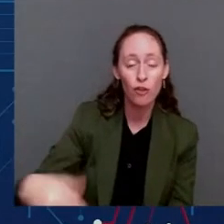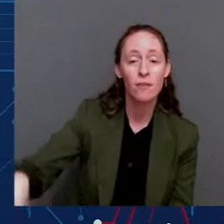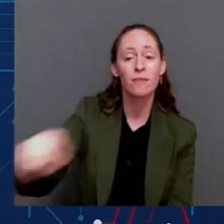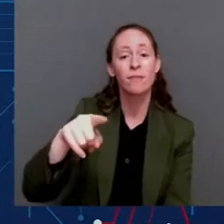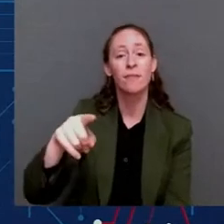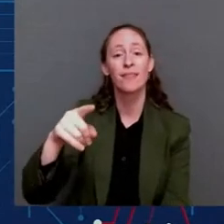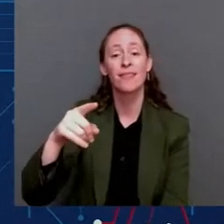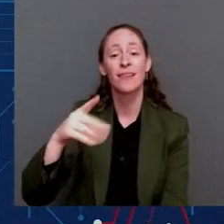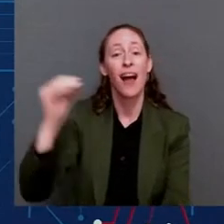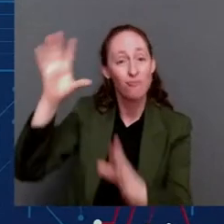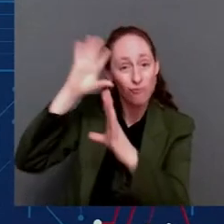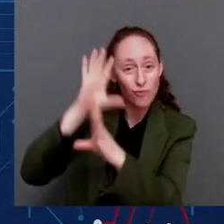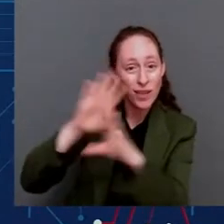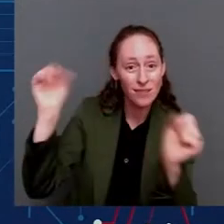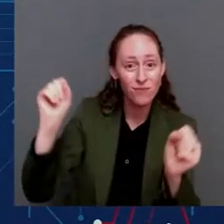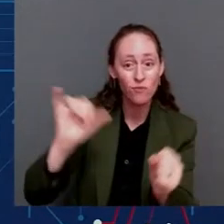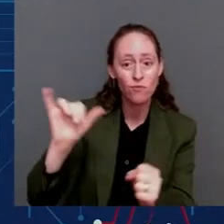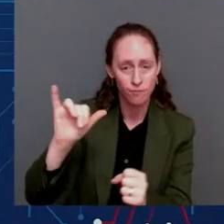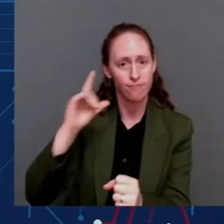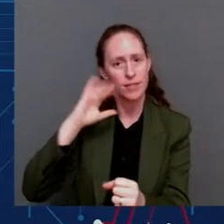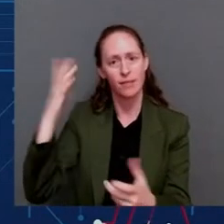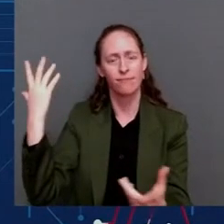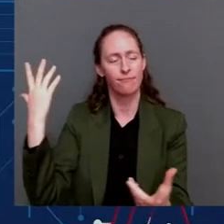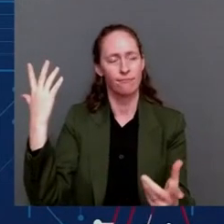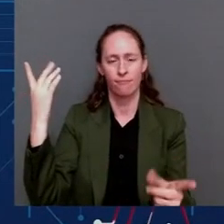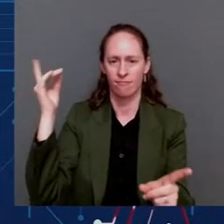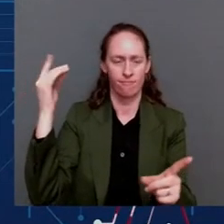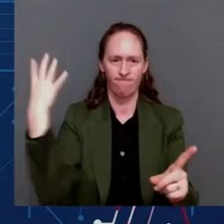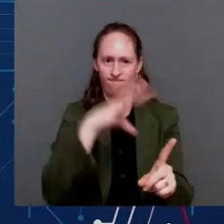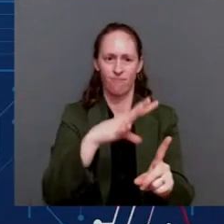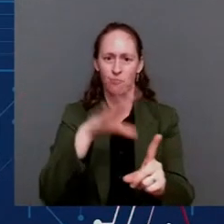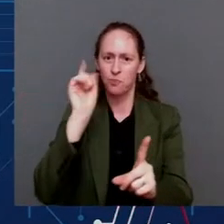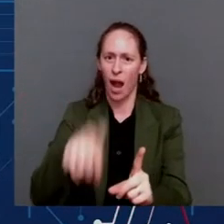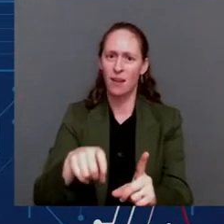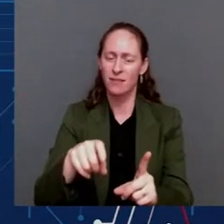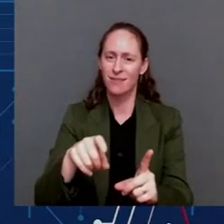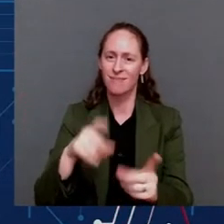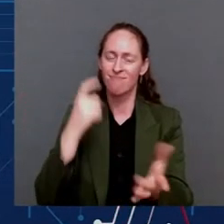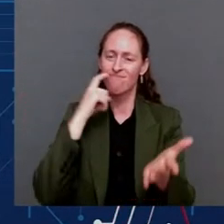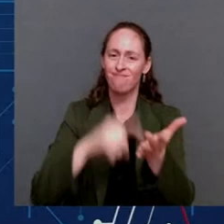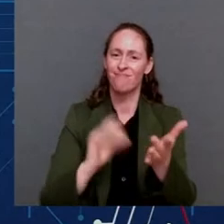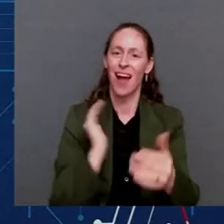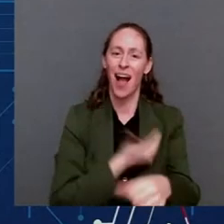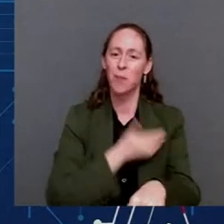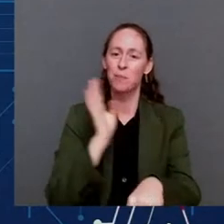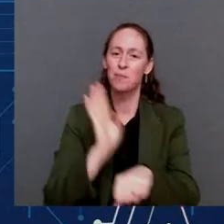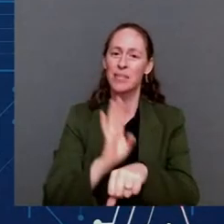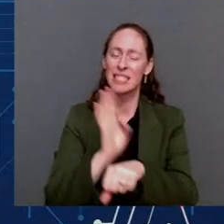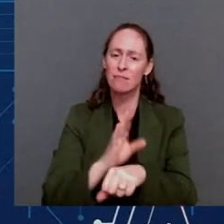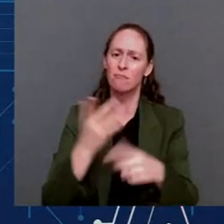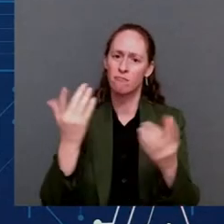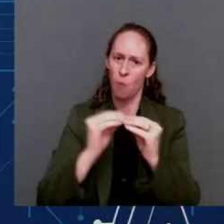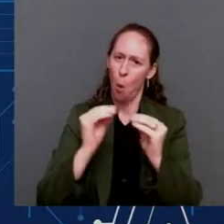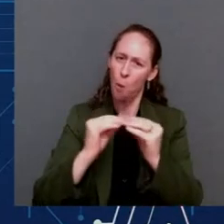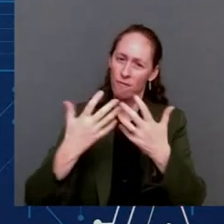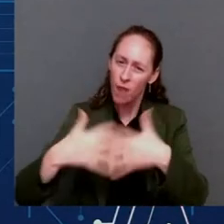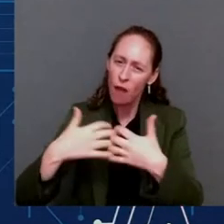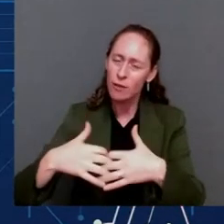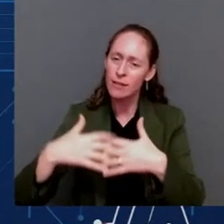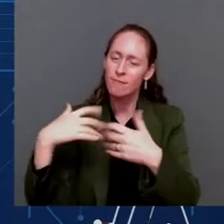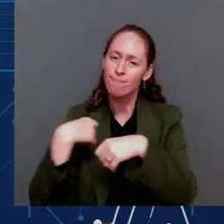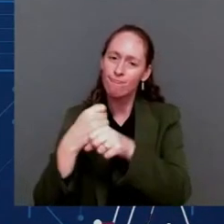bringing semiconductor manufacturing back to the U.S. so we can have more Americans doing great work to change the